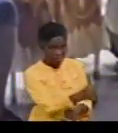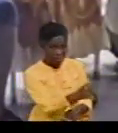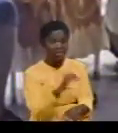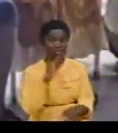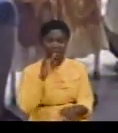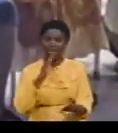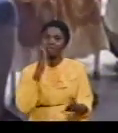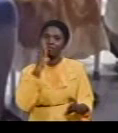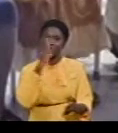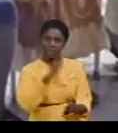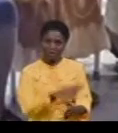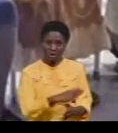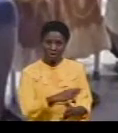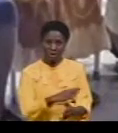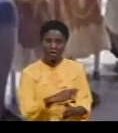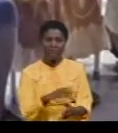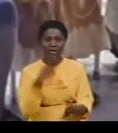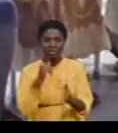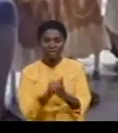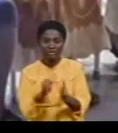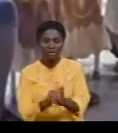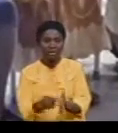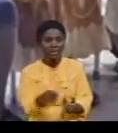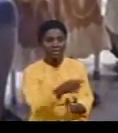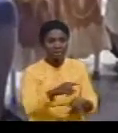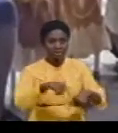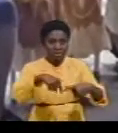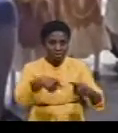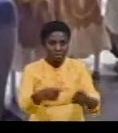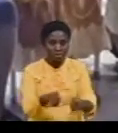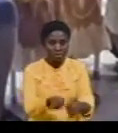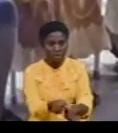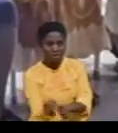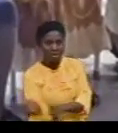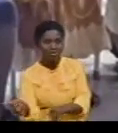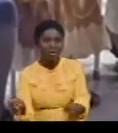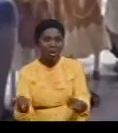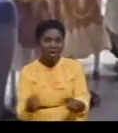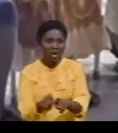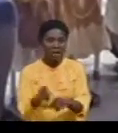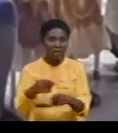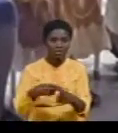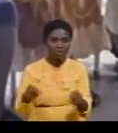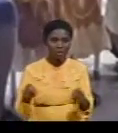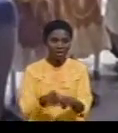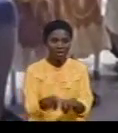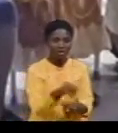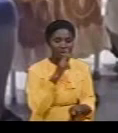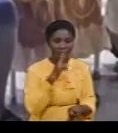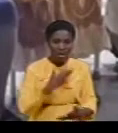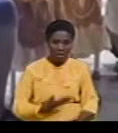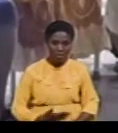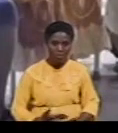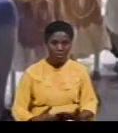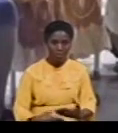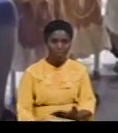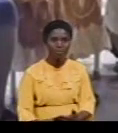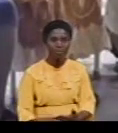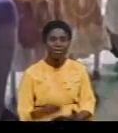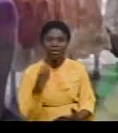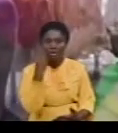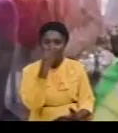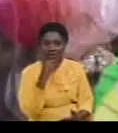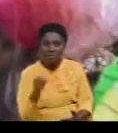astray as soon as they be born, speaking lies. Before